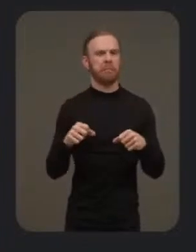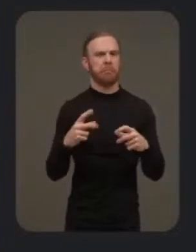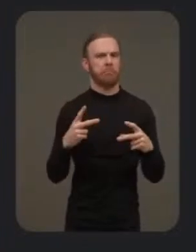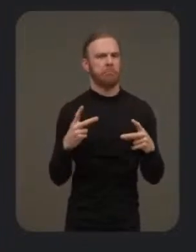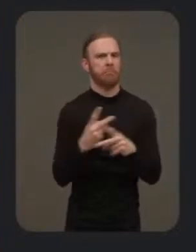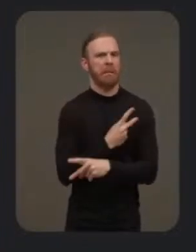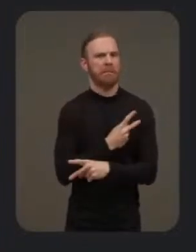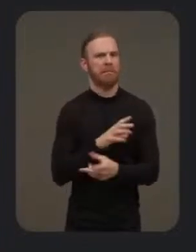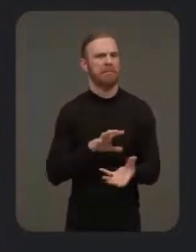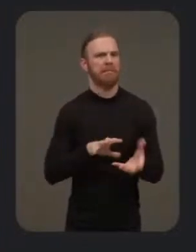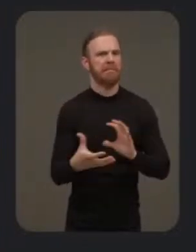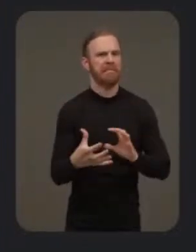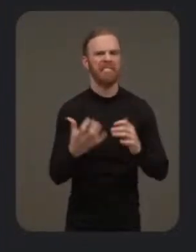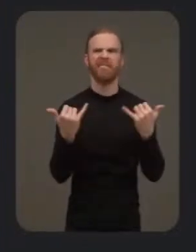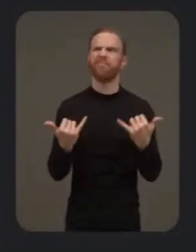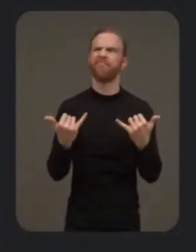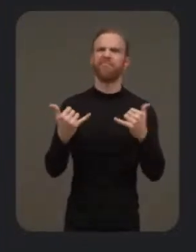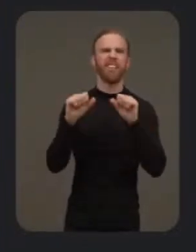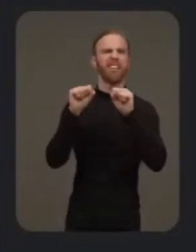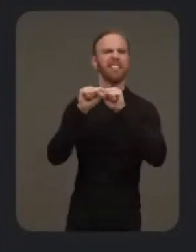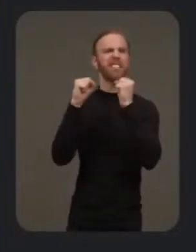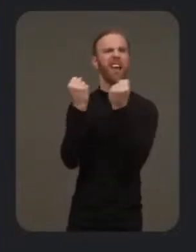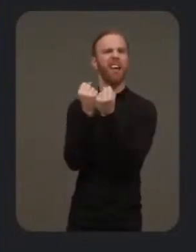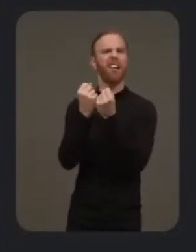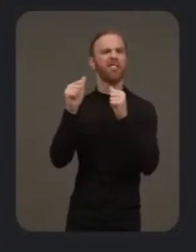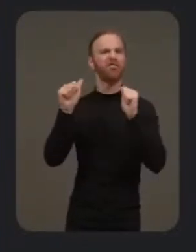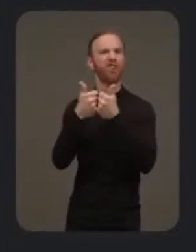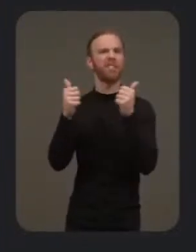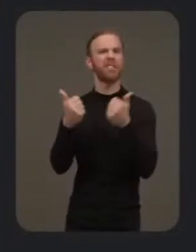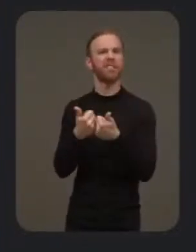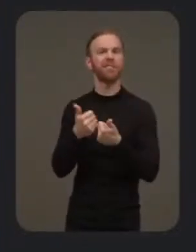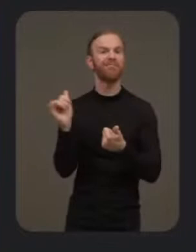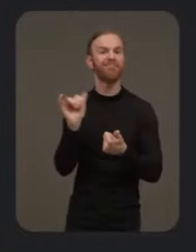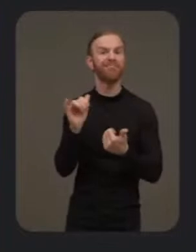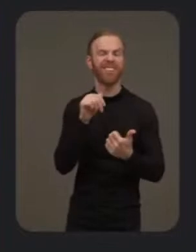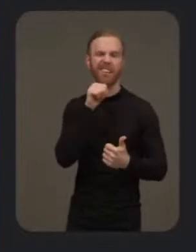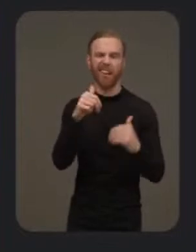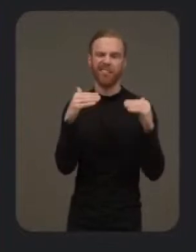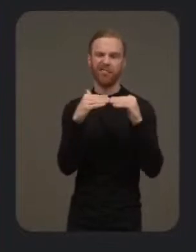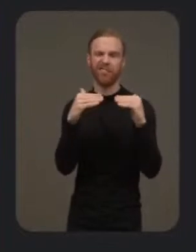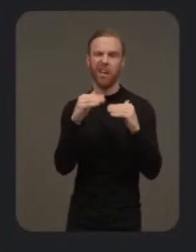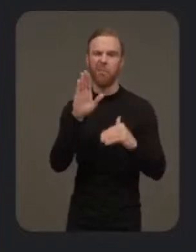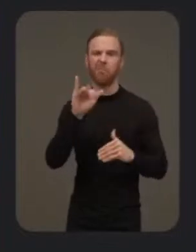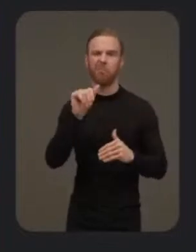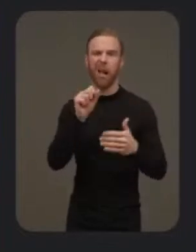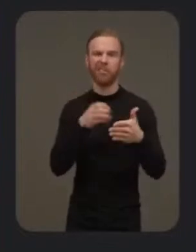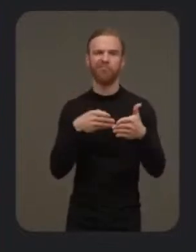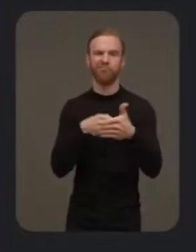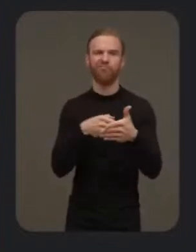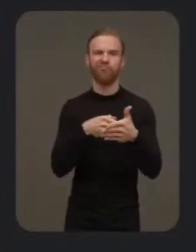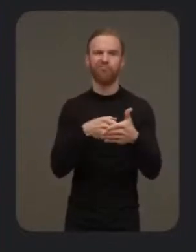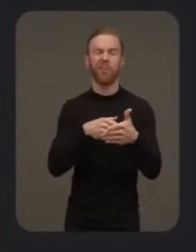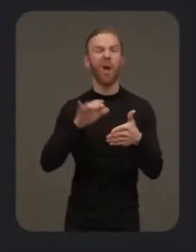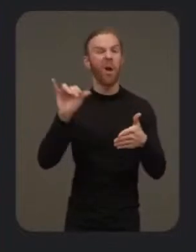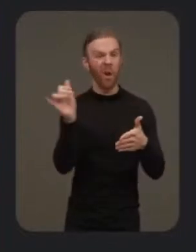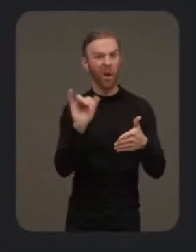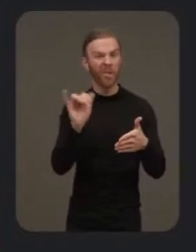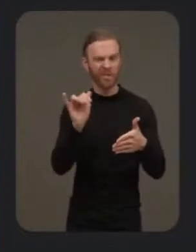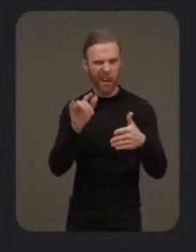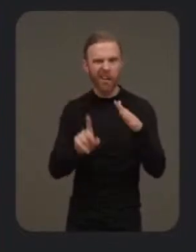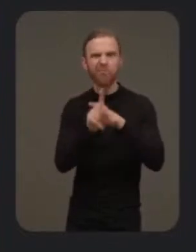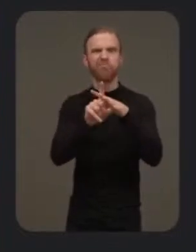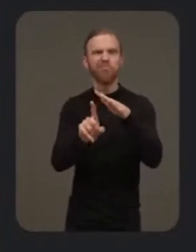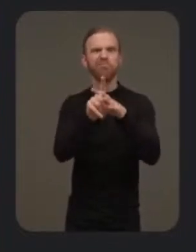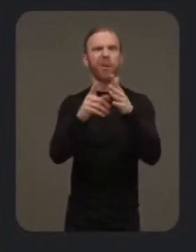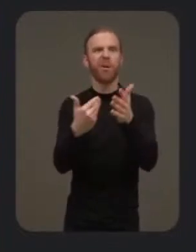worsen existing societal challenges like unfair bias, as well as pose new challenges as it becomes